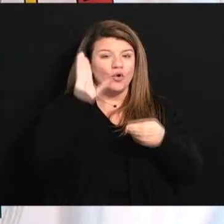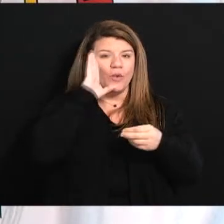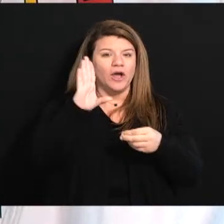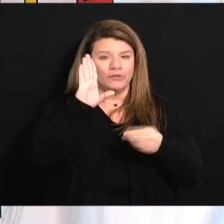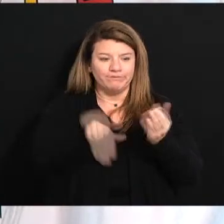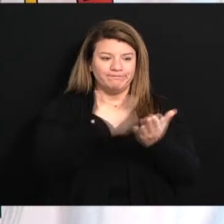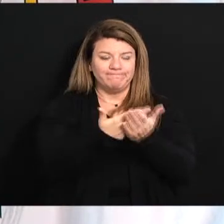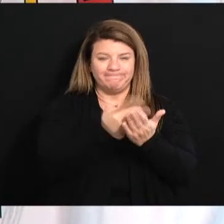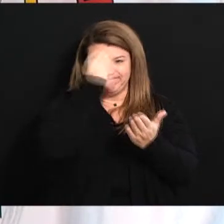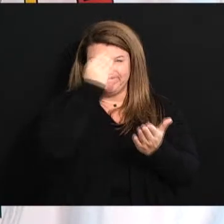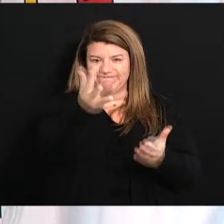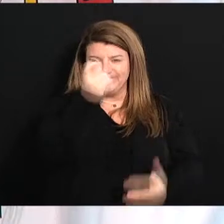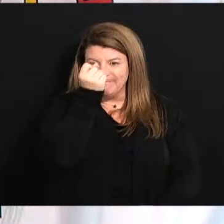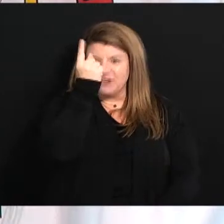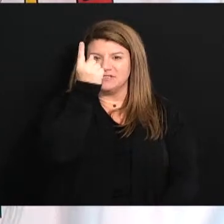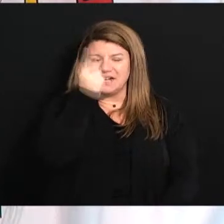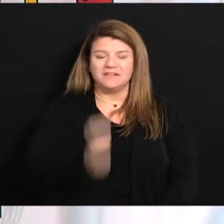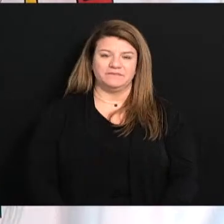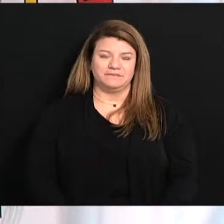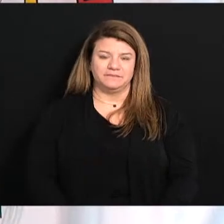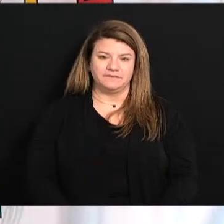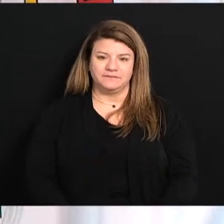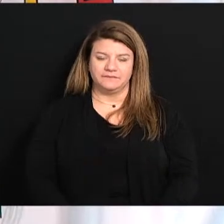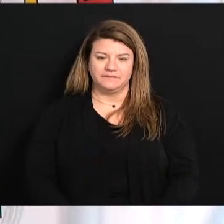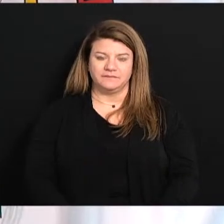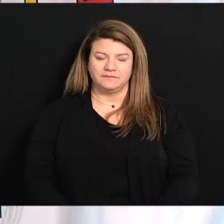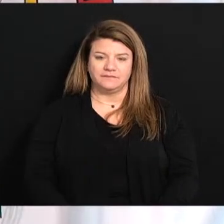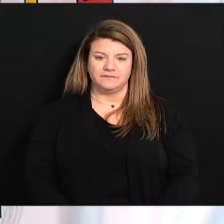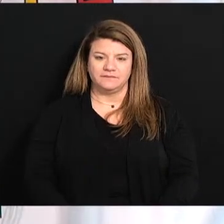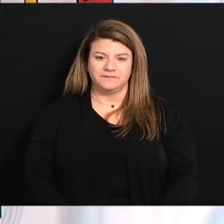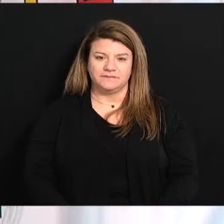there. You know,